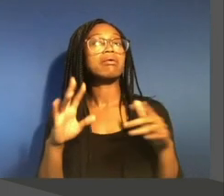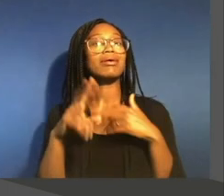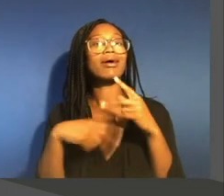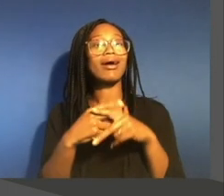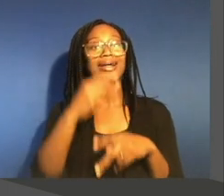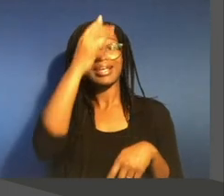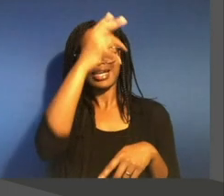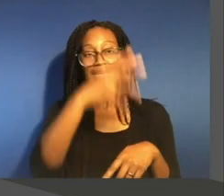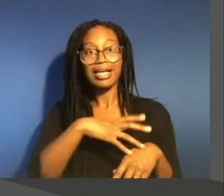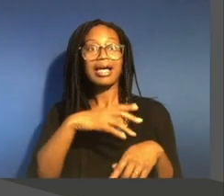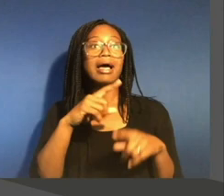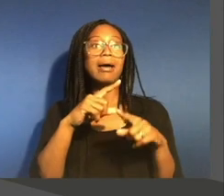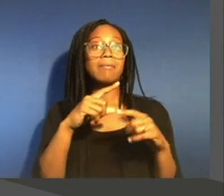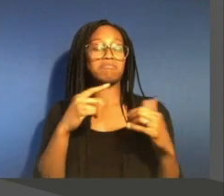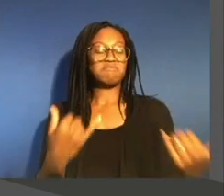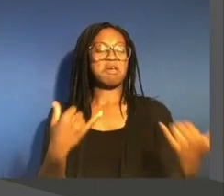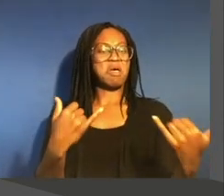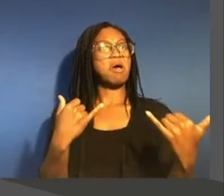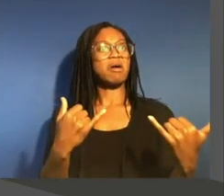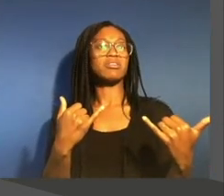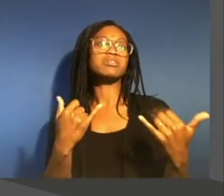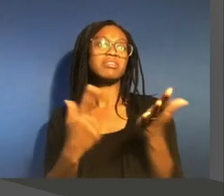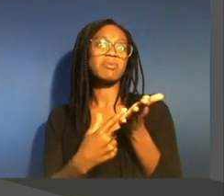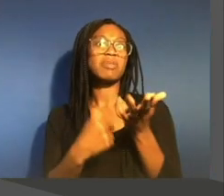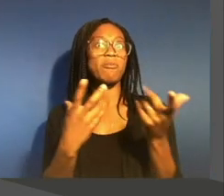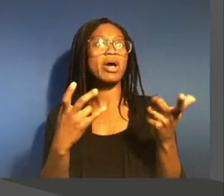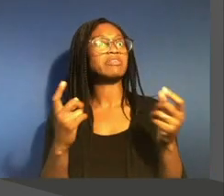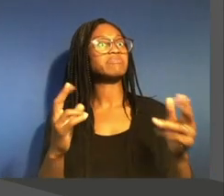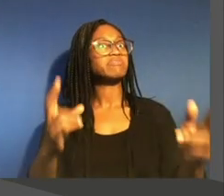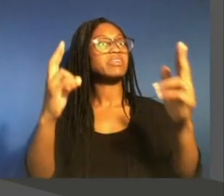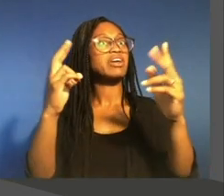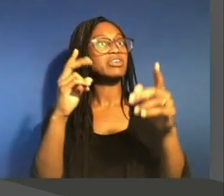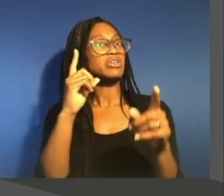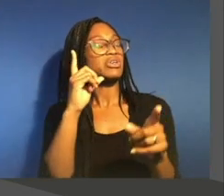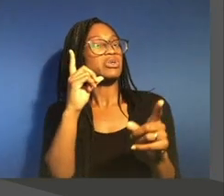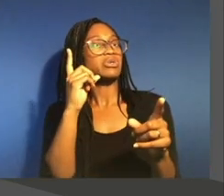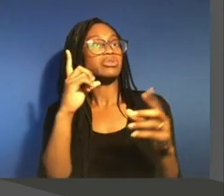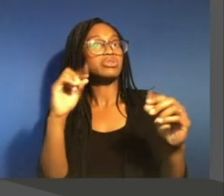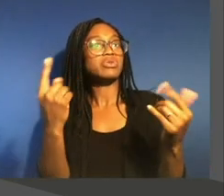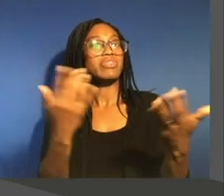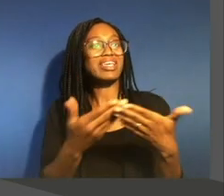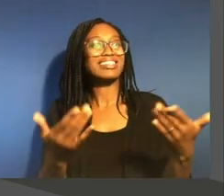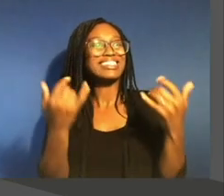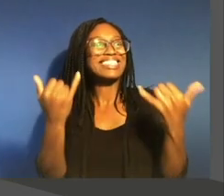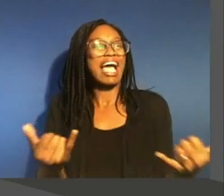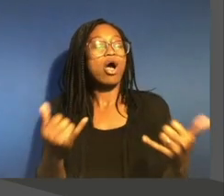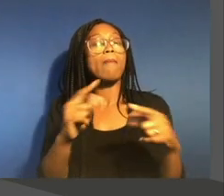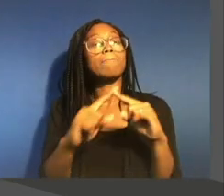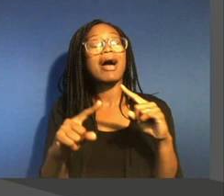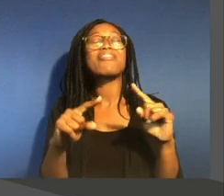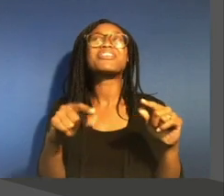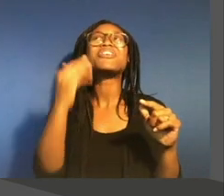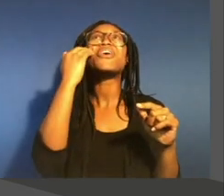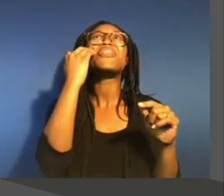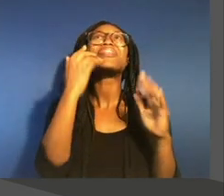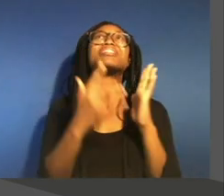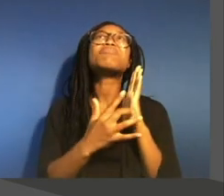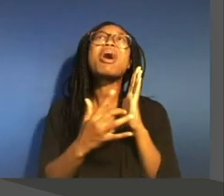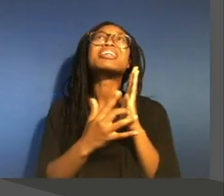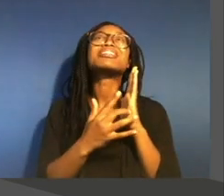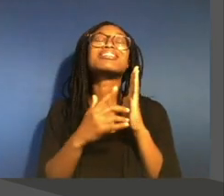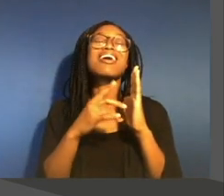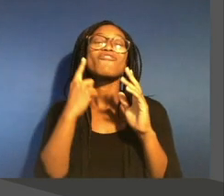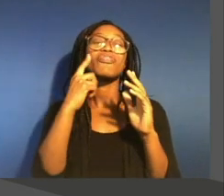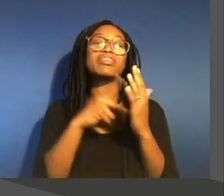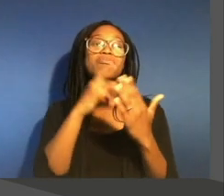very tremendous opportunity because the technology stack for this project is really huge. We are covering